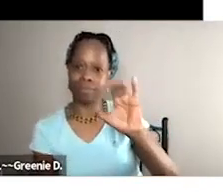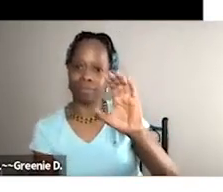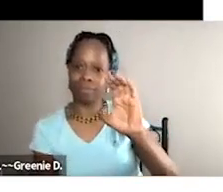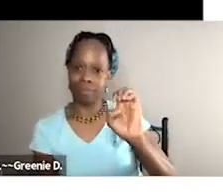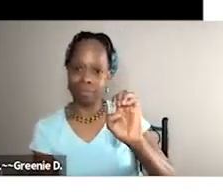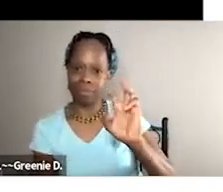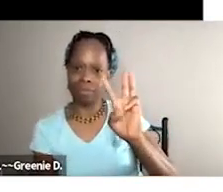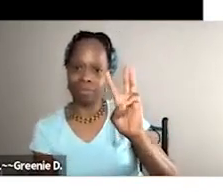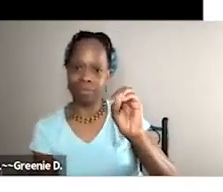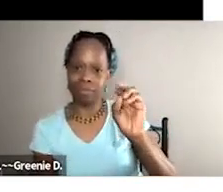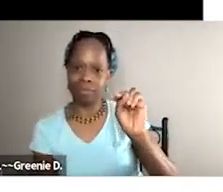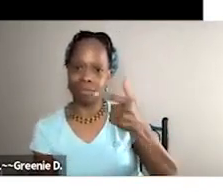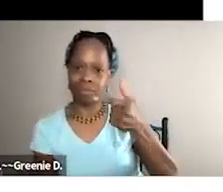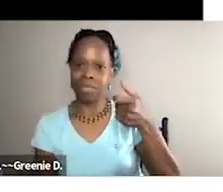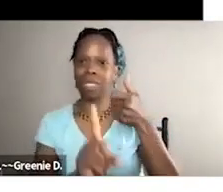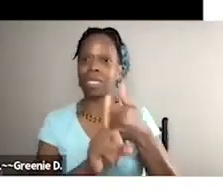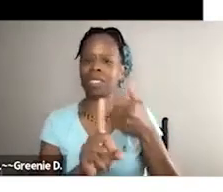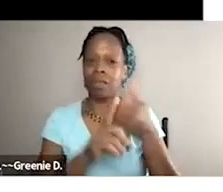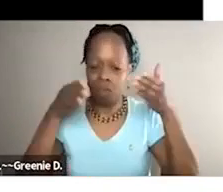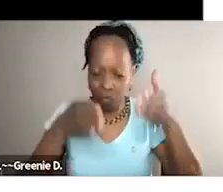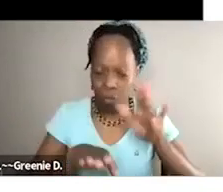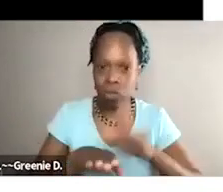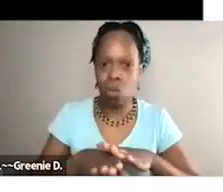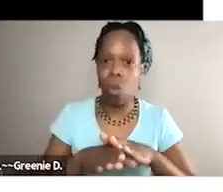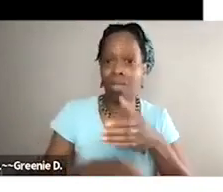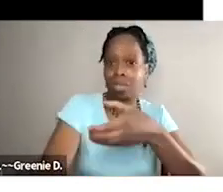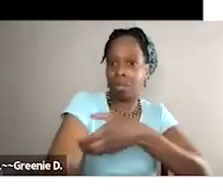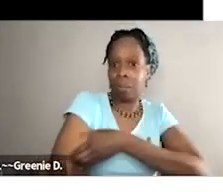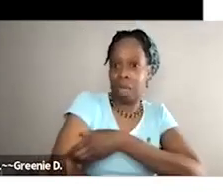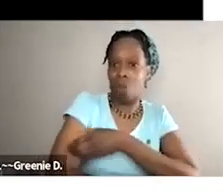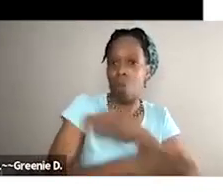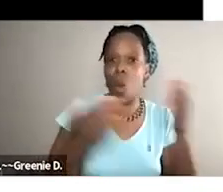the power of inclusion and the power of